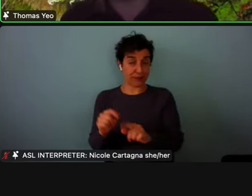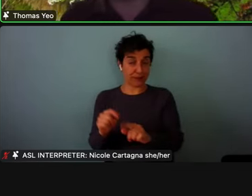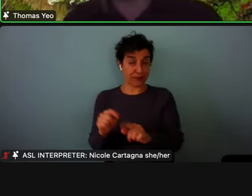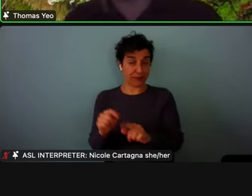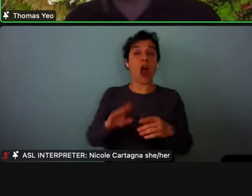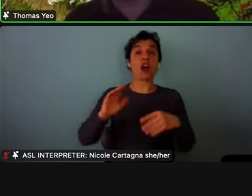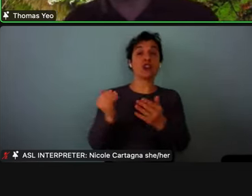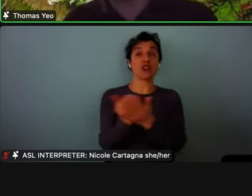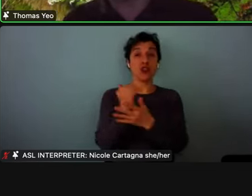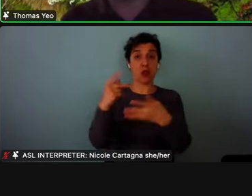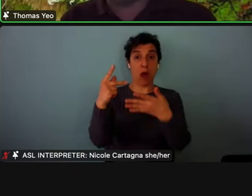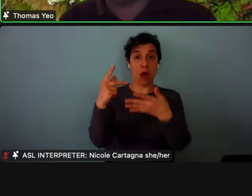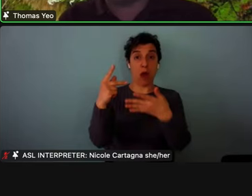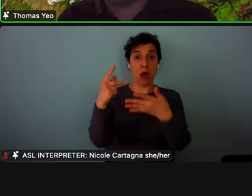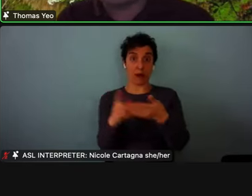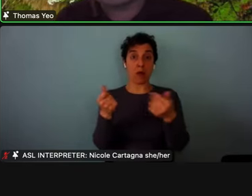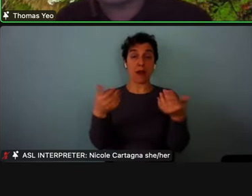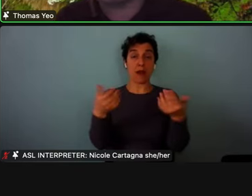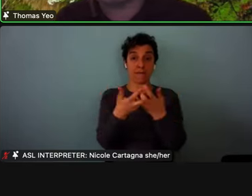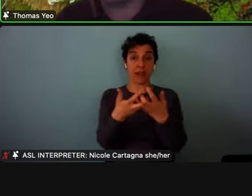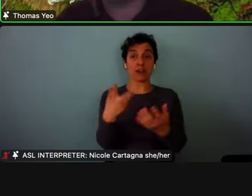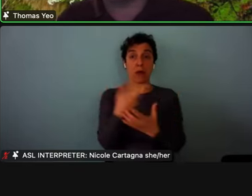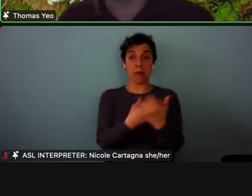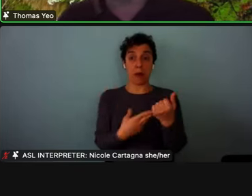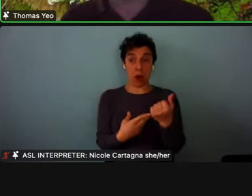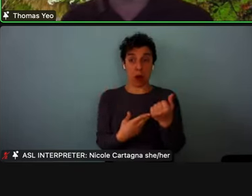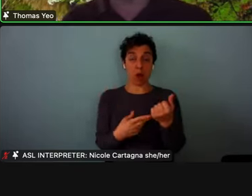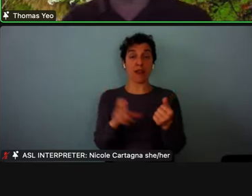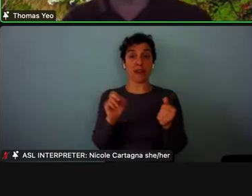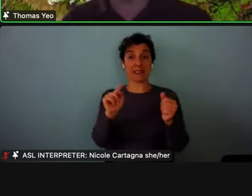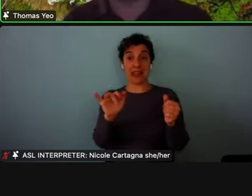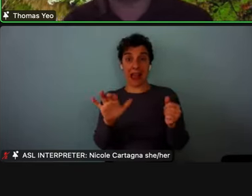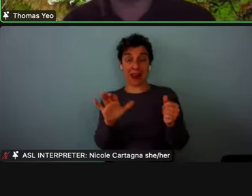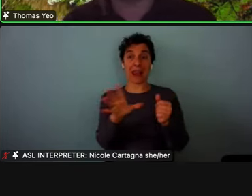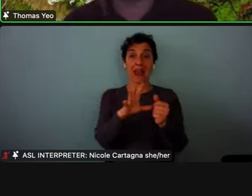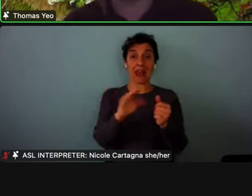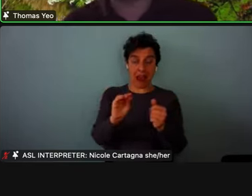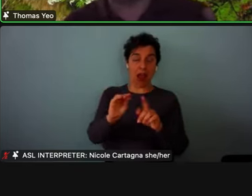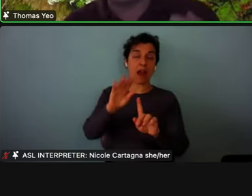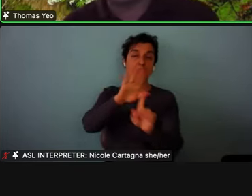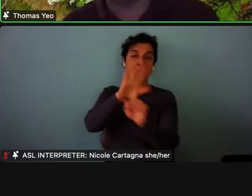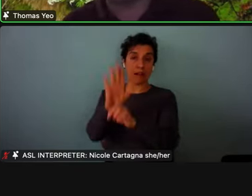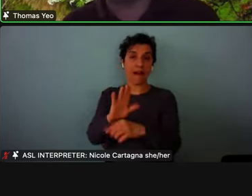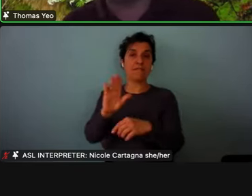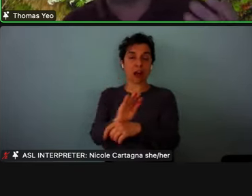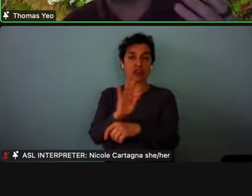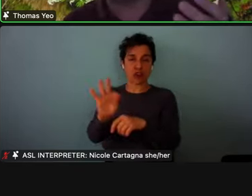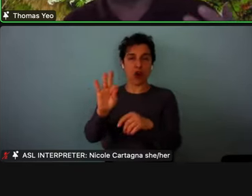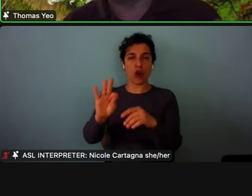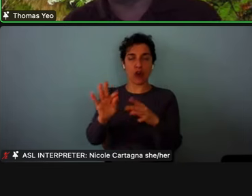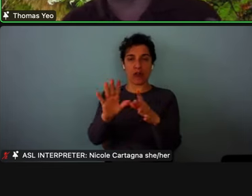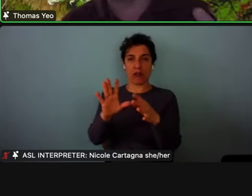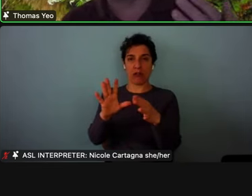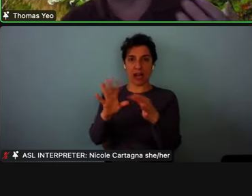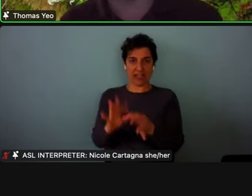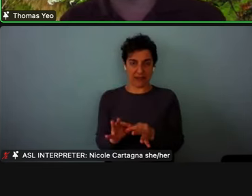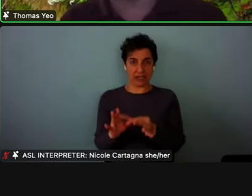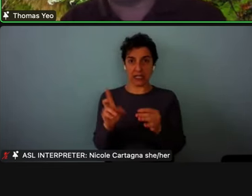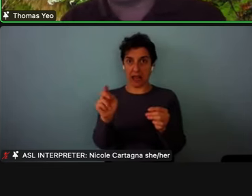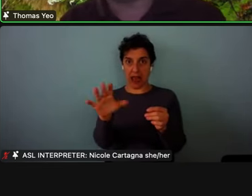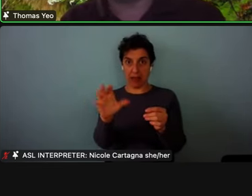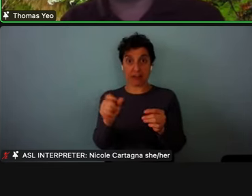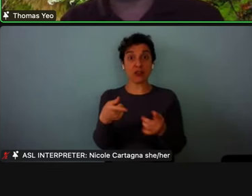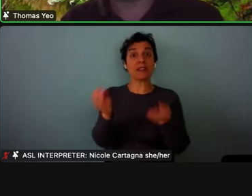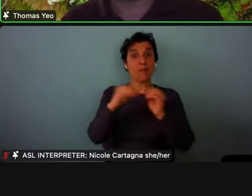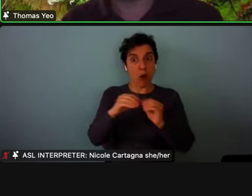that allows us to fit to both static functional connectivity and functional connectivity dynamics. So this results in much more realistic dynamics